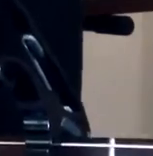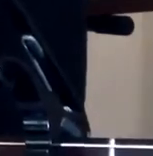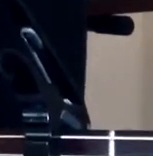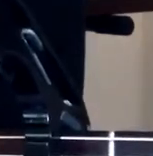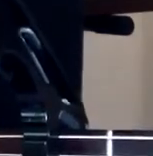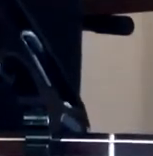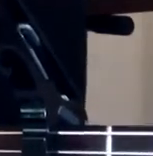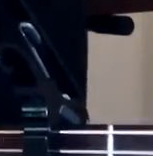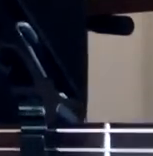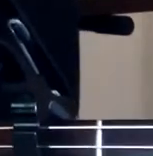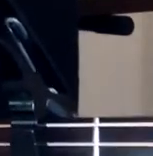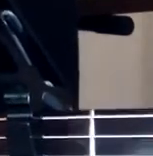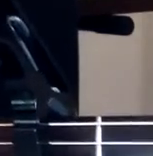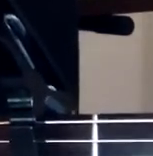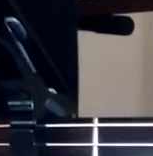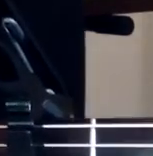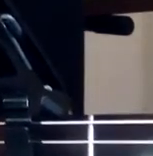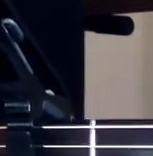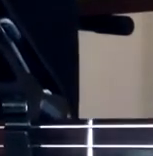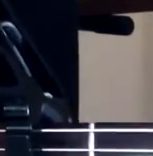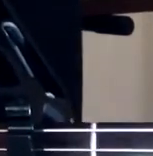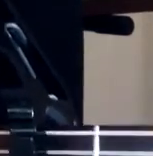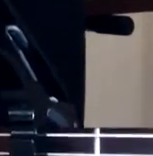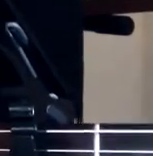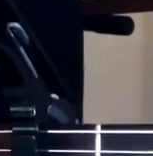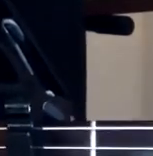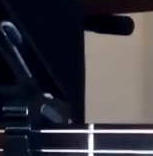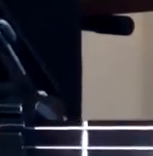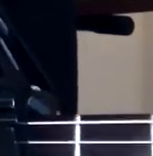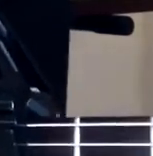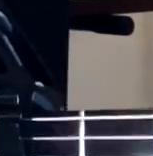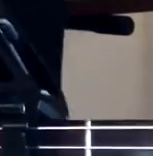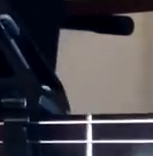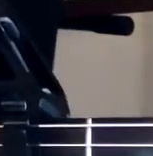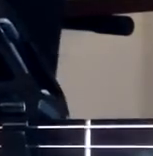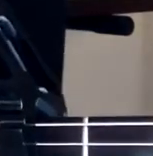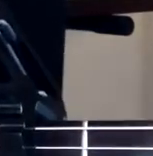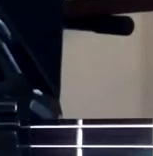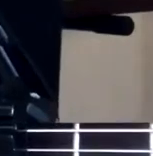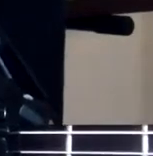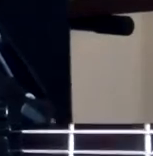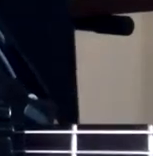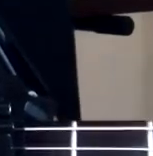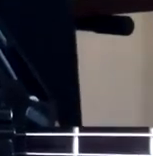I will persevere until it hurts.